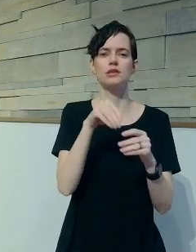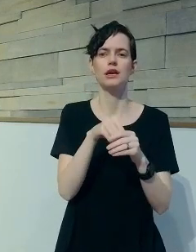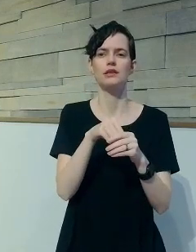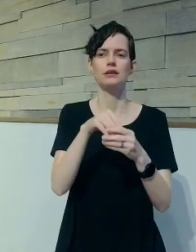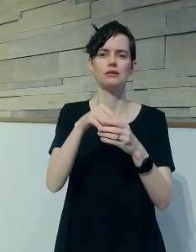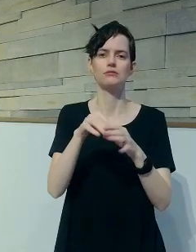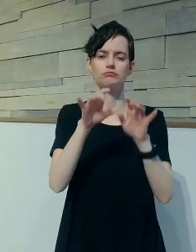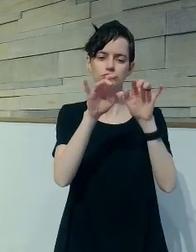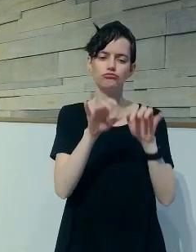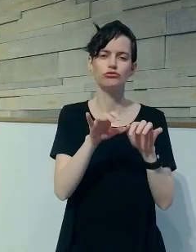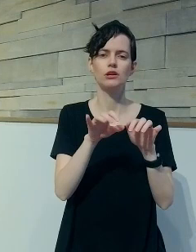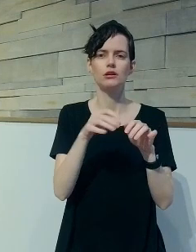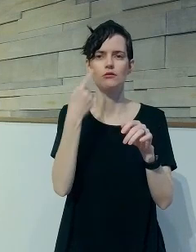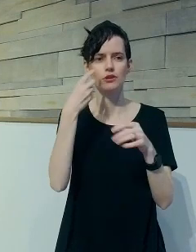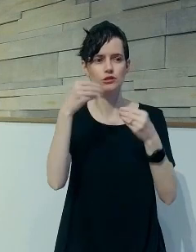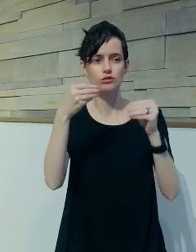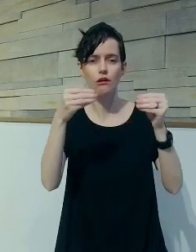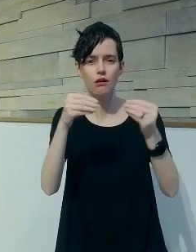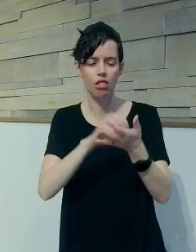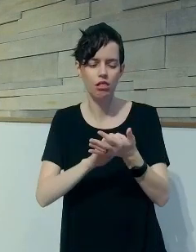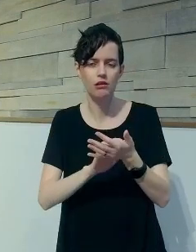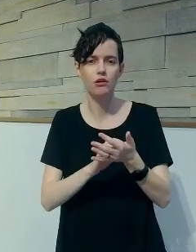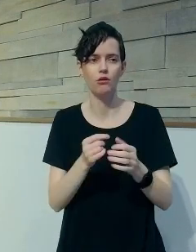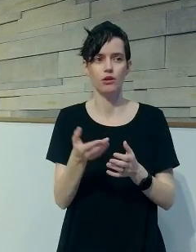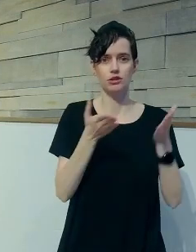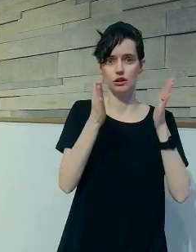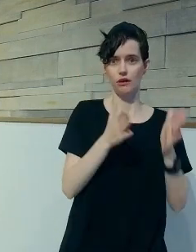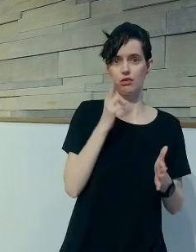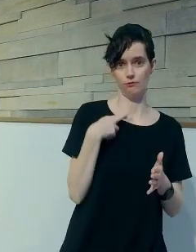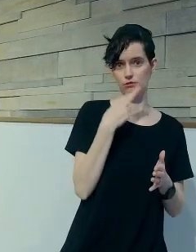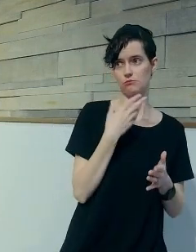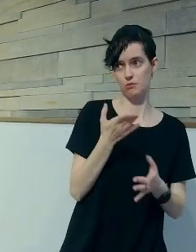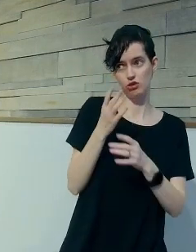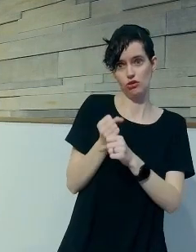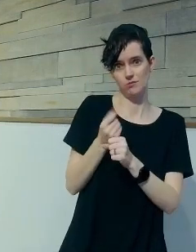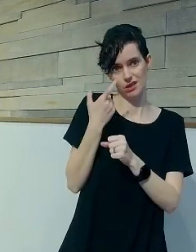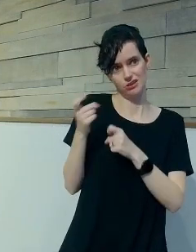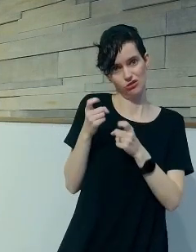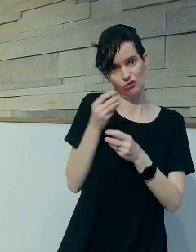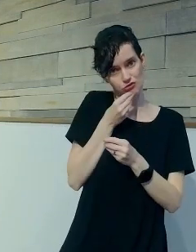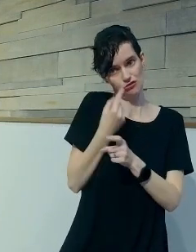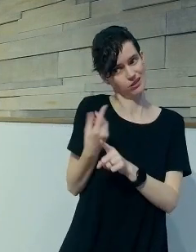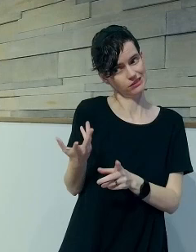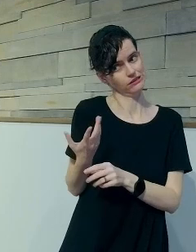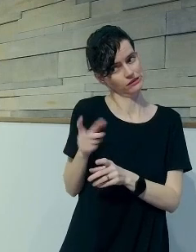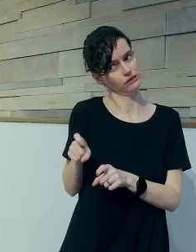checkout stand? Do you trust the server at the restaurant? Well, you trust the server somewhat, right? They're in control of your food, right? Yeah.